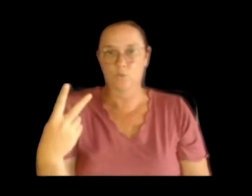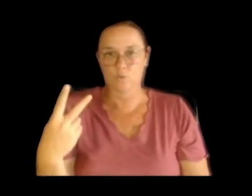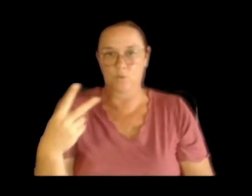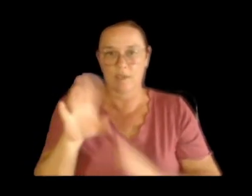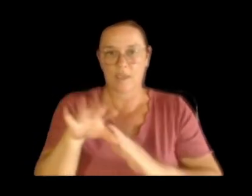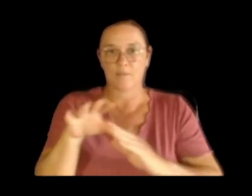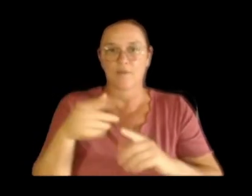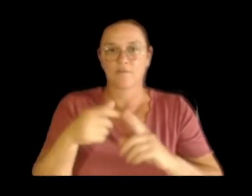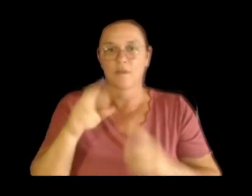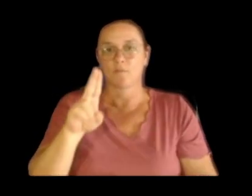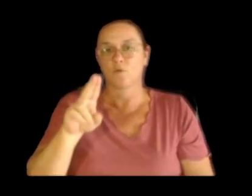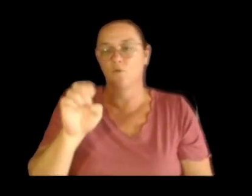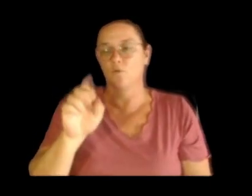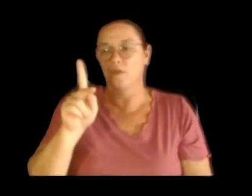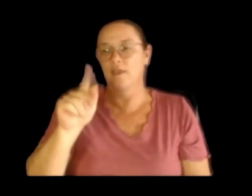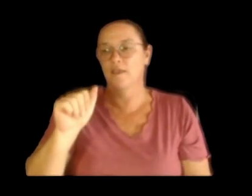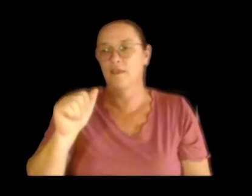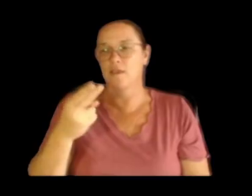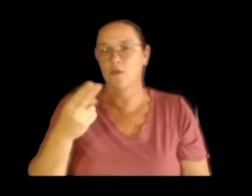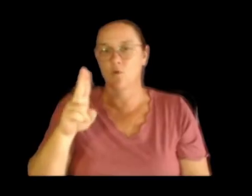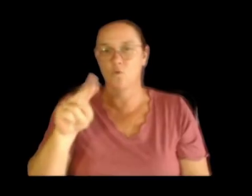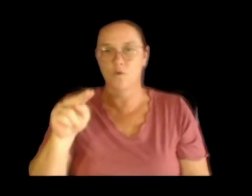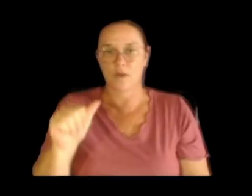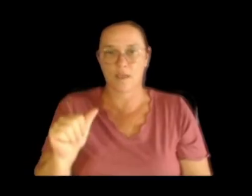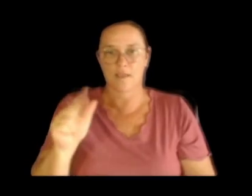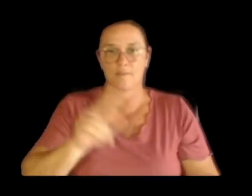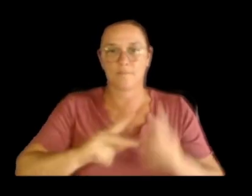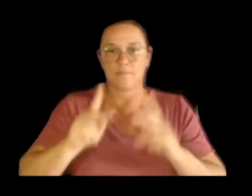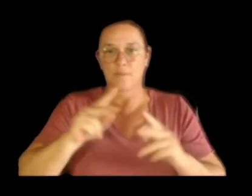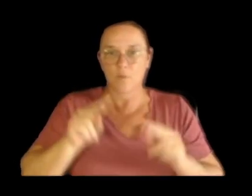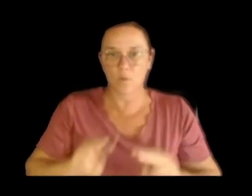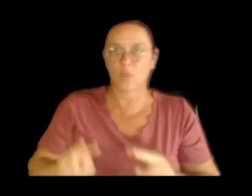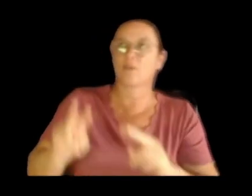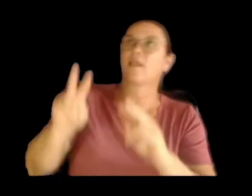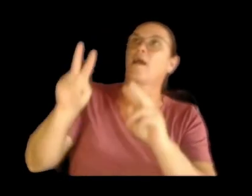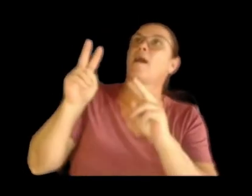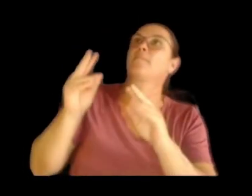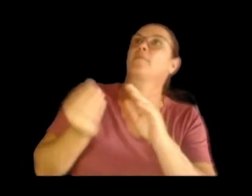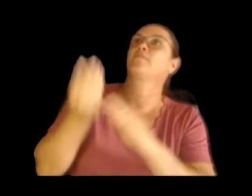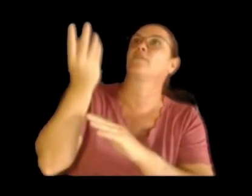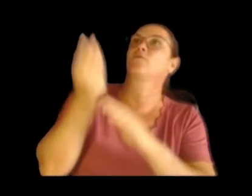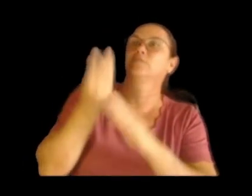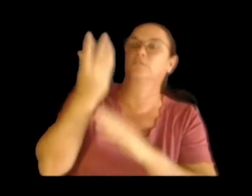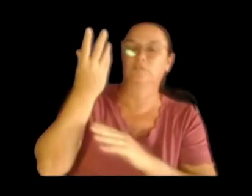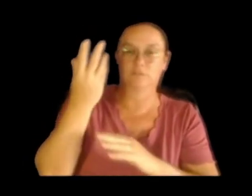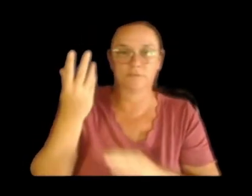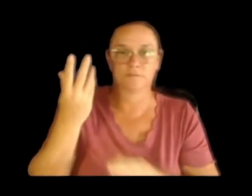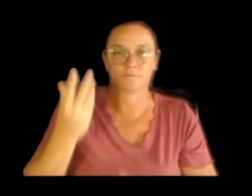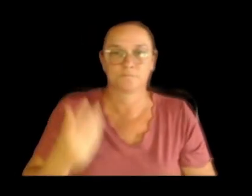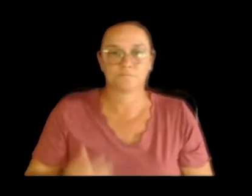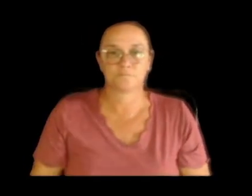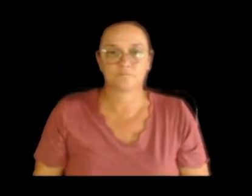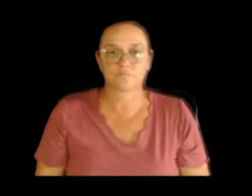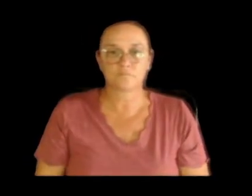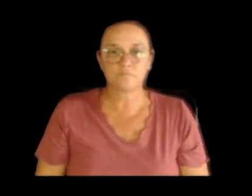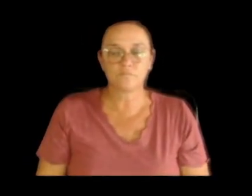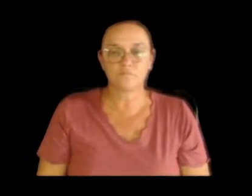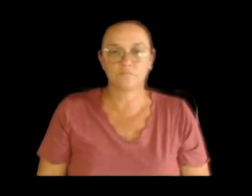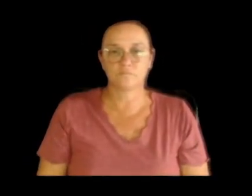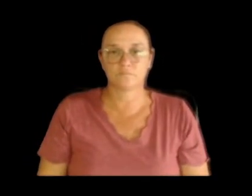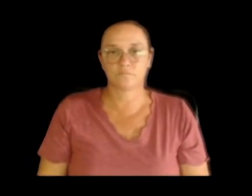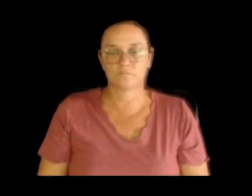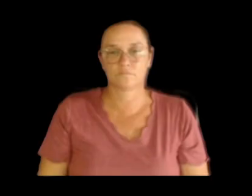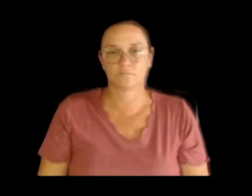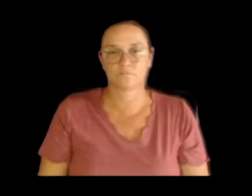overlook, where visitors may have been able to even look upwards the fountain, that record high fountain, from that closest viewpoint there.